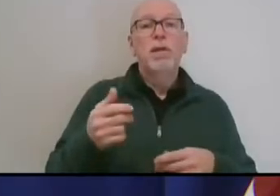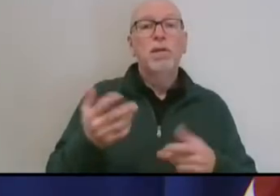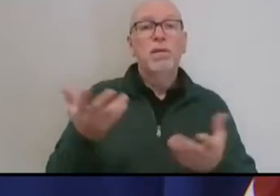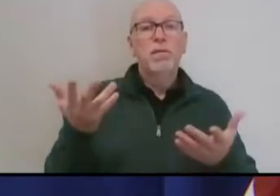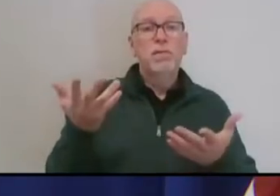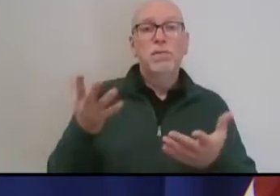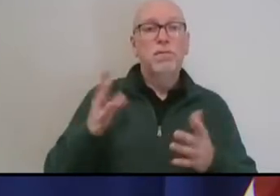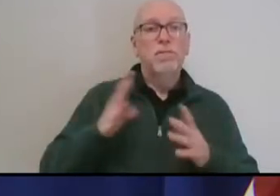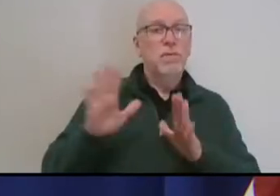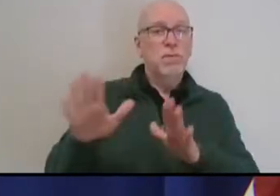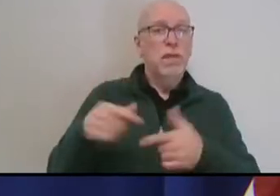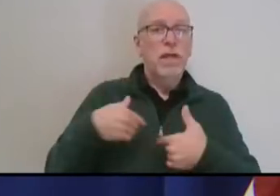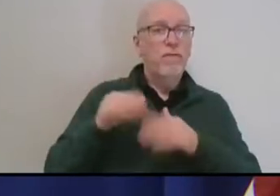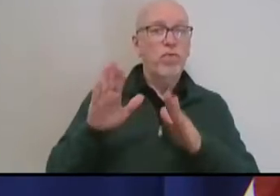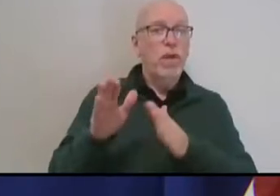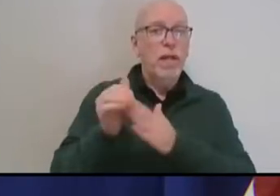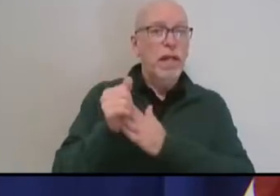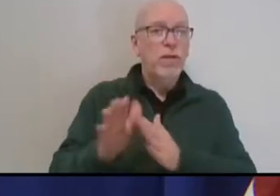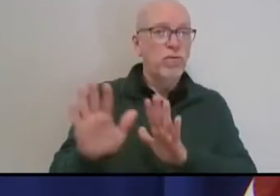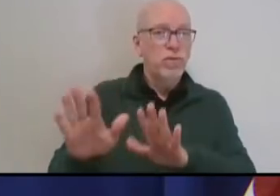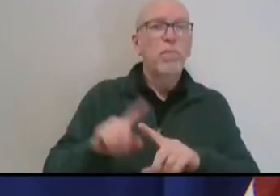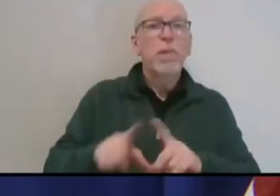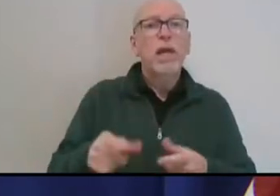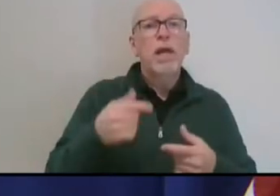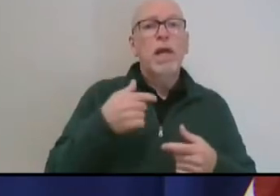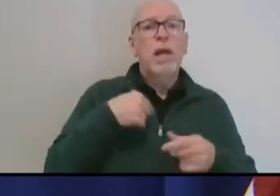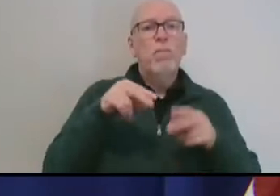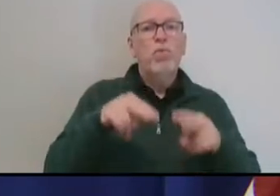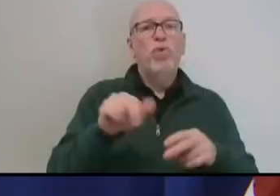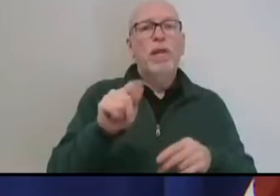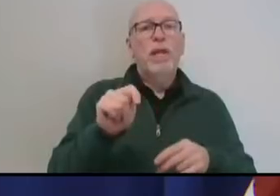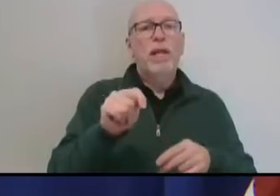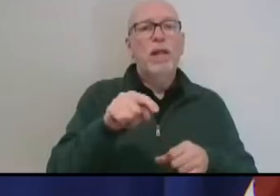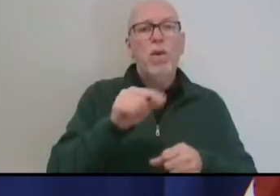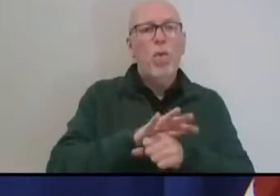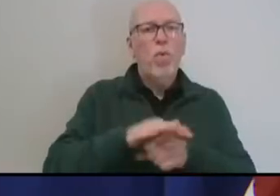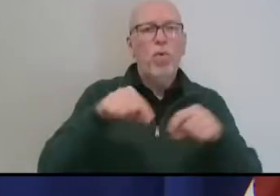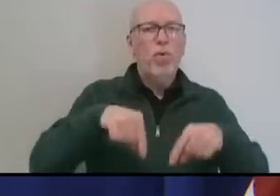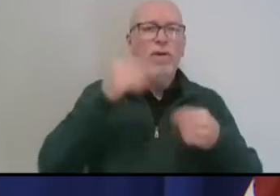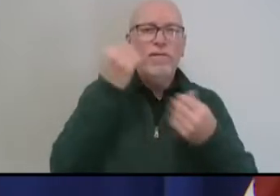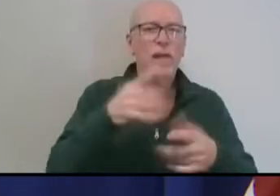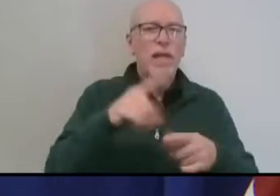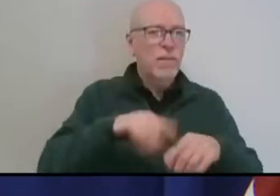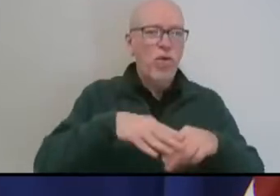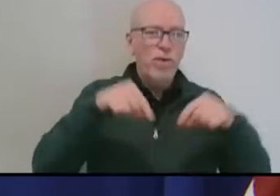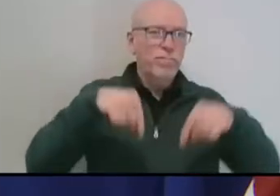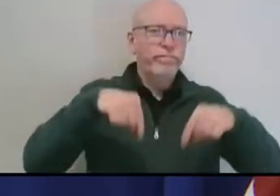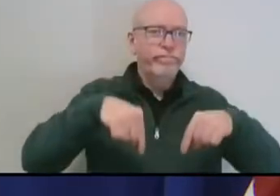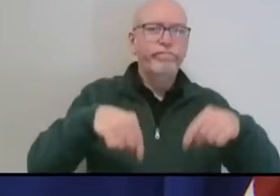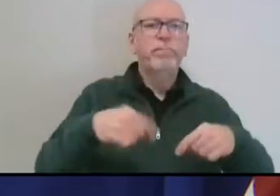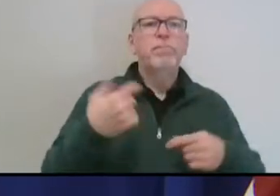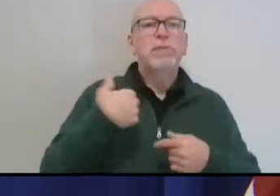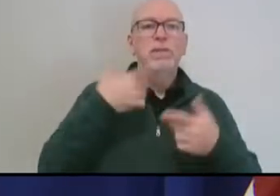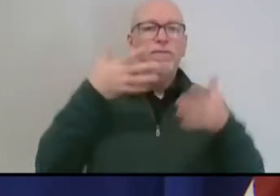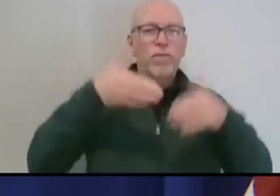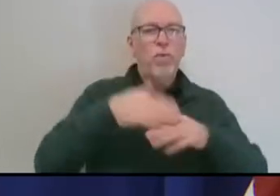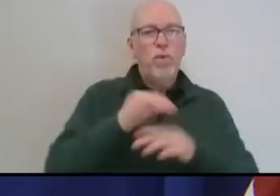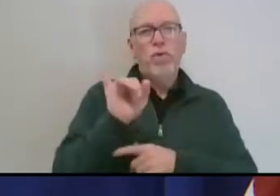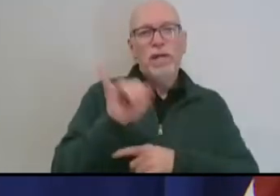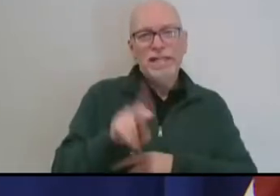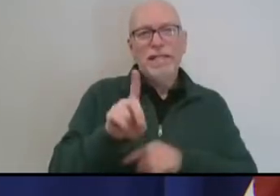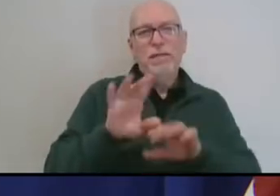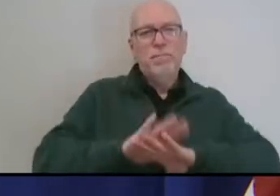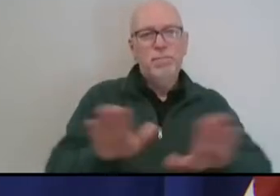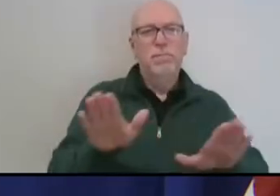They got great leaders, but I'm looking at very local information. I'm very Indiana-centric about